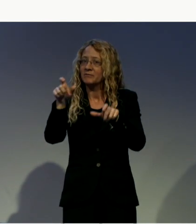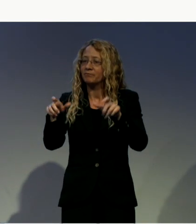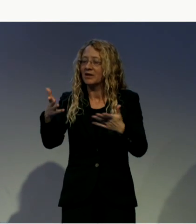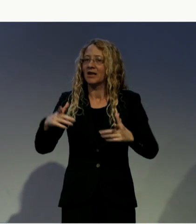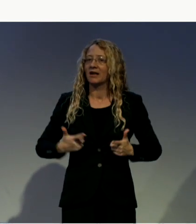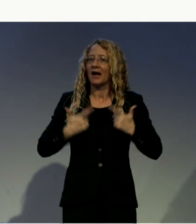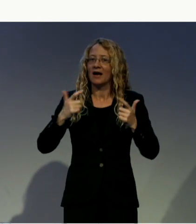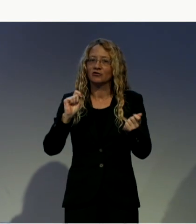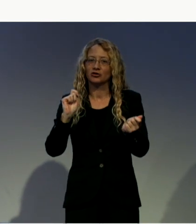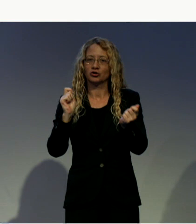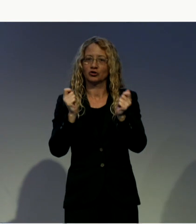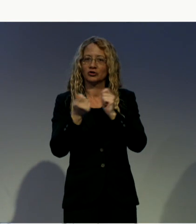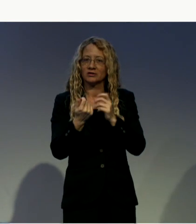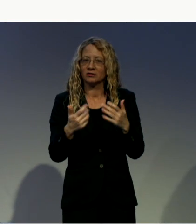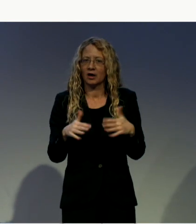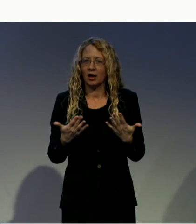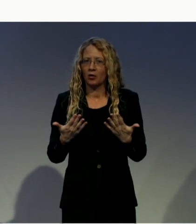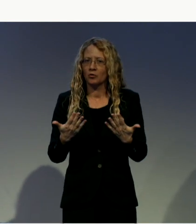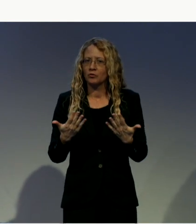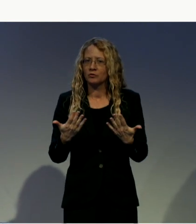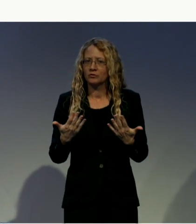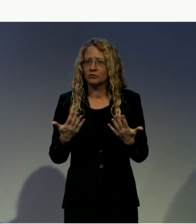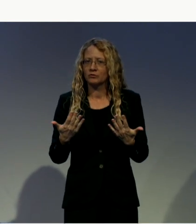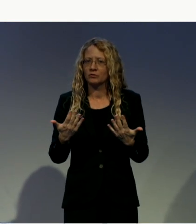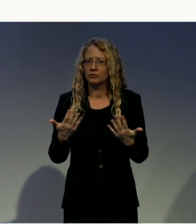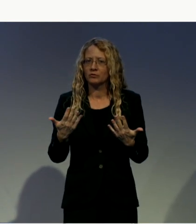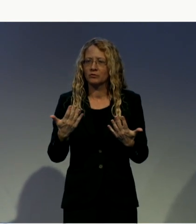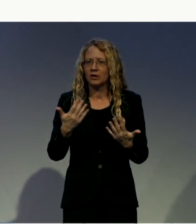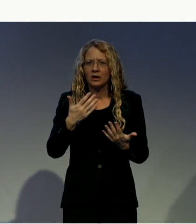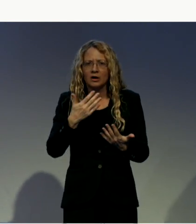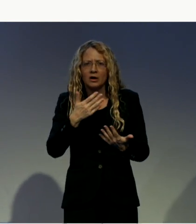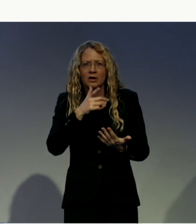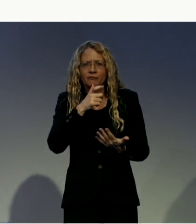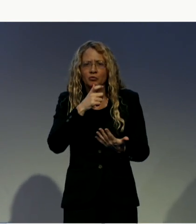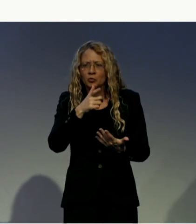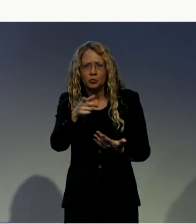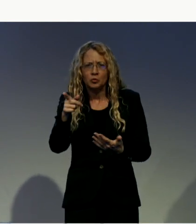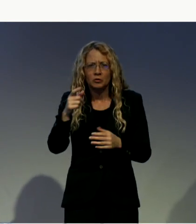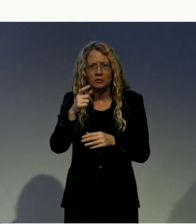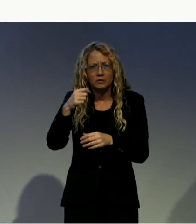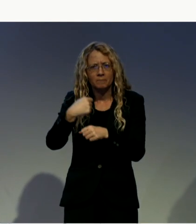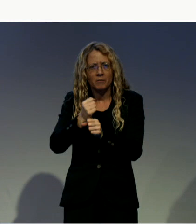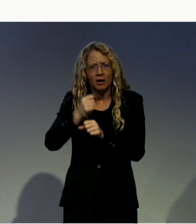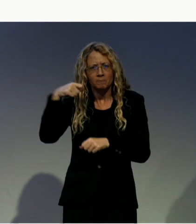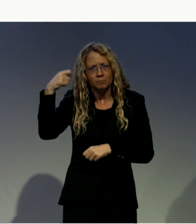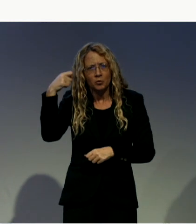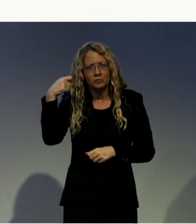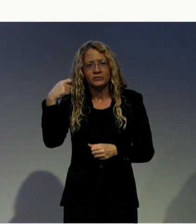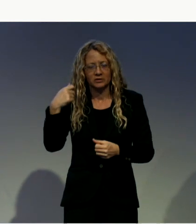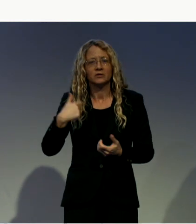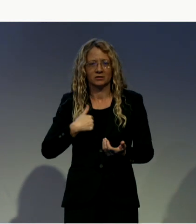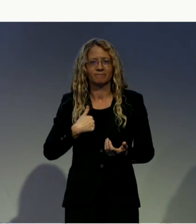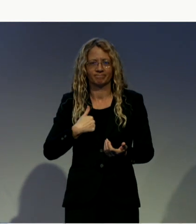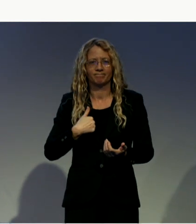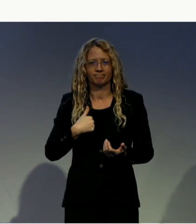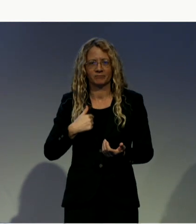a filmmaker and as a woman with a disability, but any theme, any topic that I would like to tell. But as years went on, I